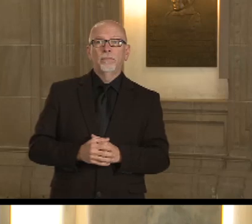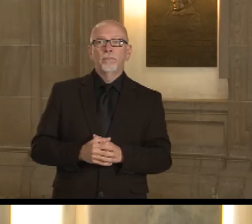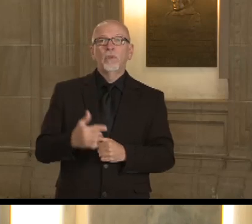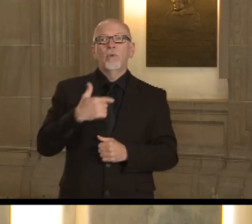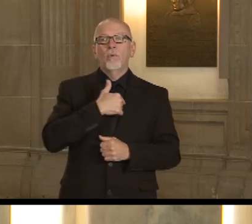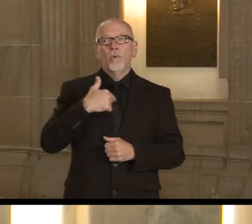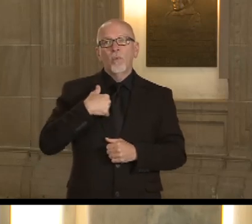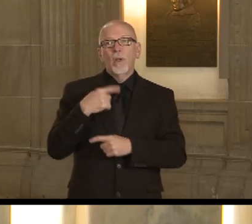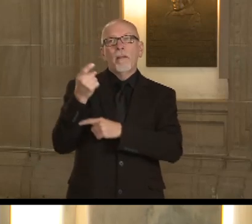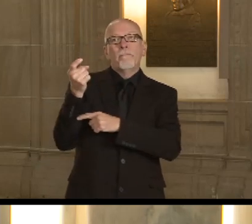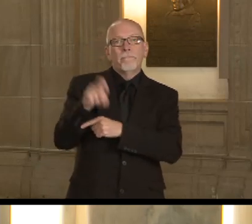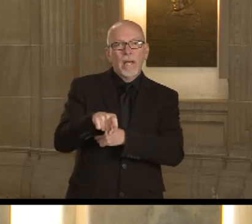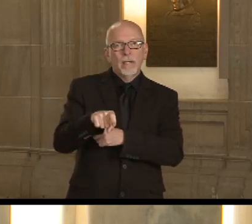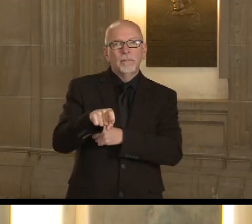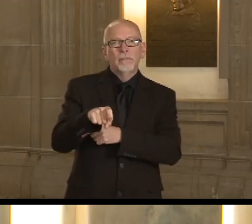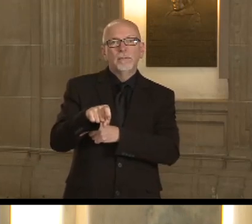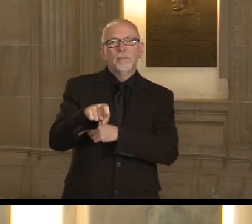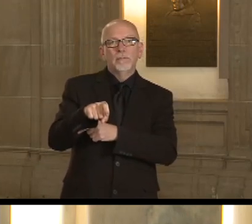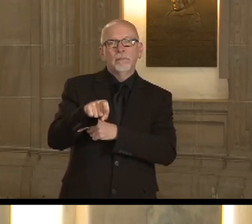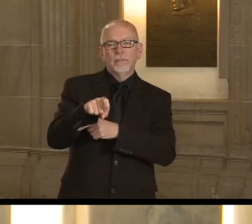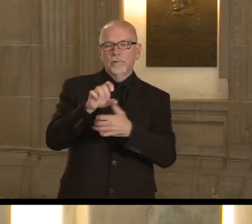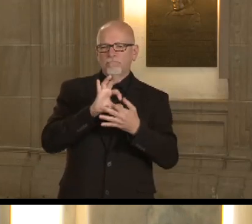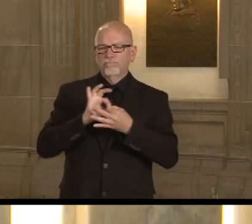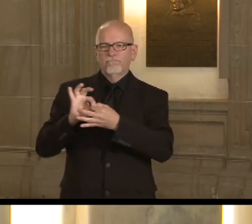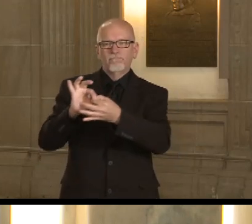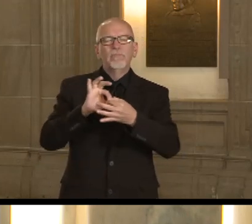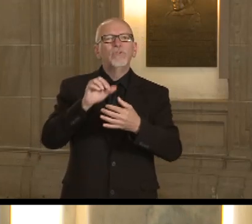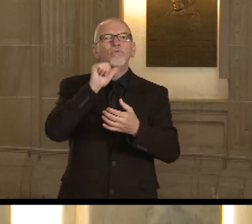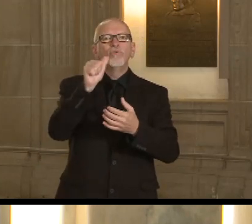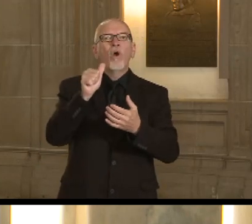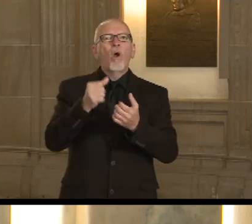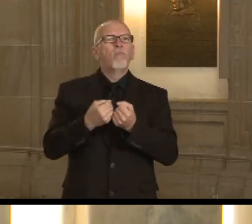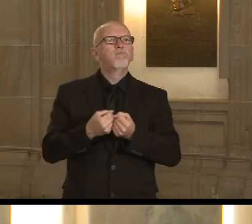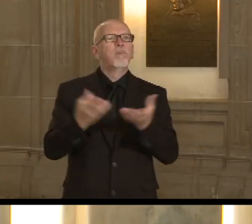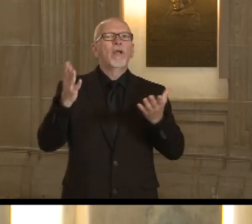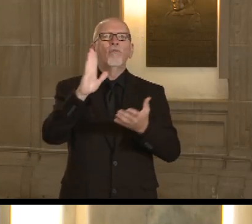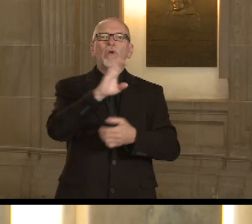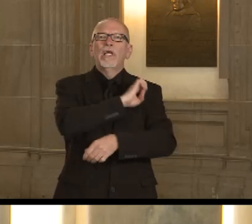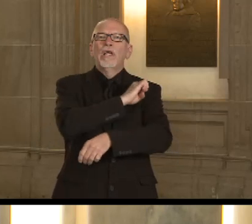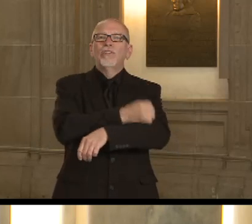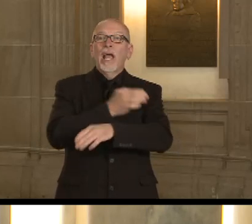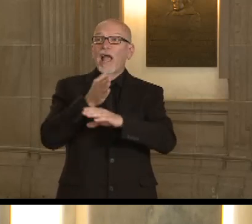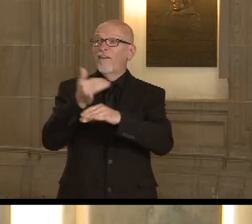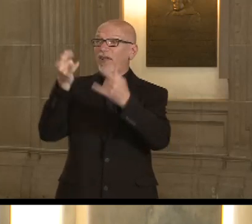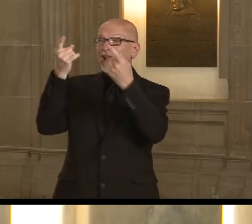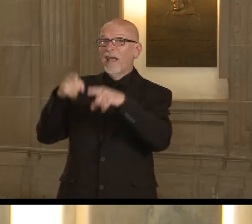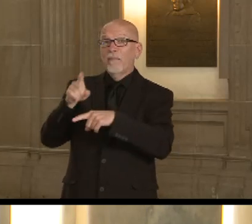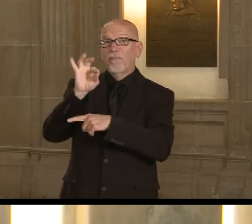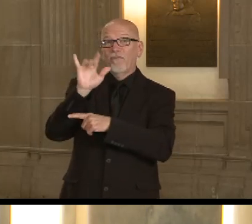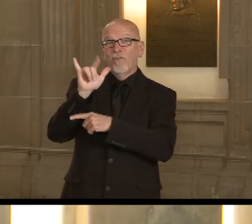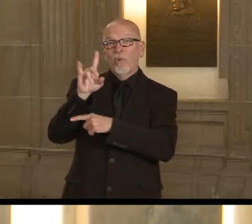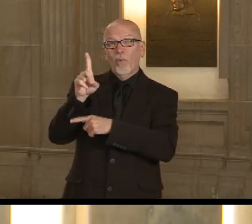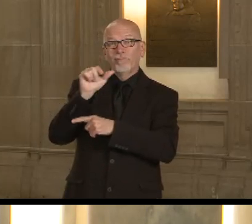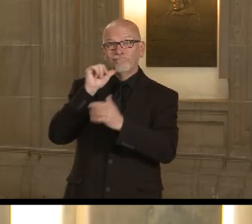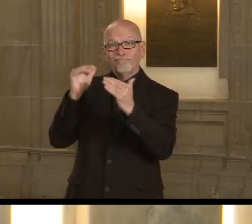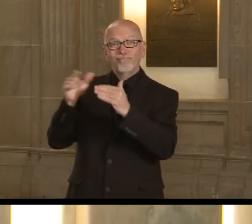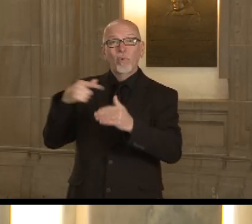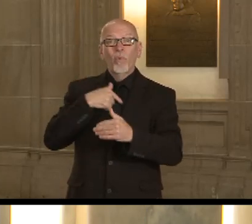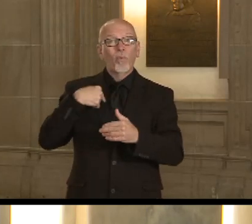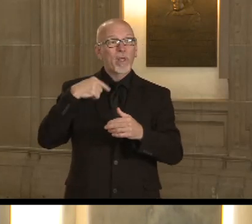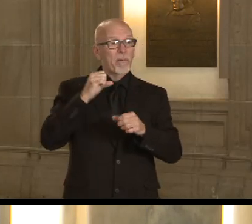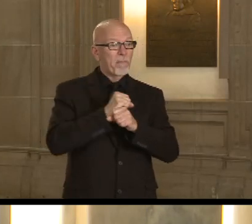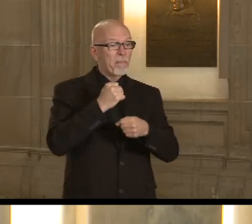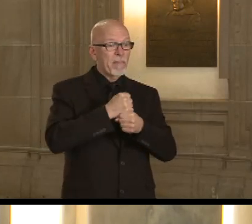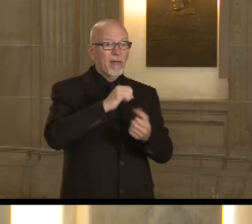We must harness, not squander, the energy generated in the aftermath of the Floyd injustice by creating